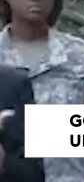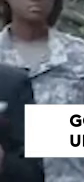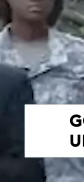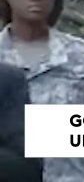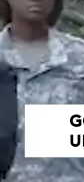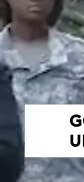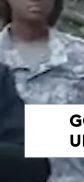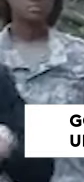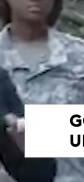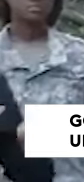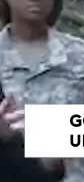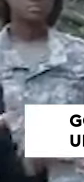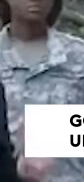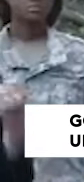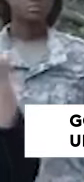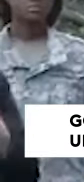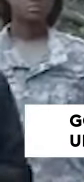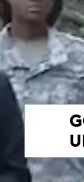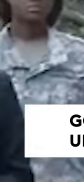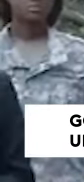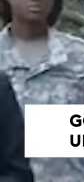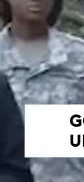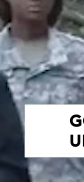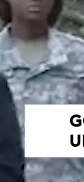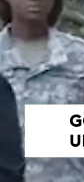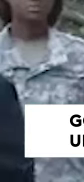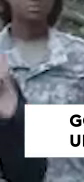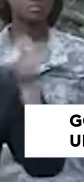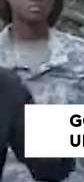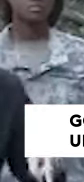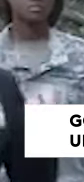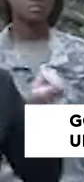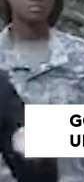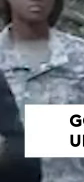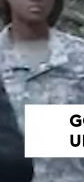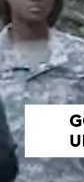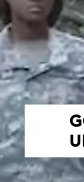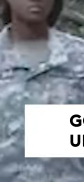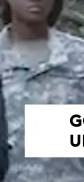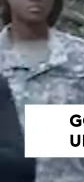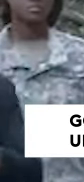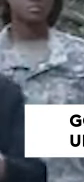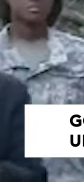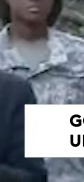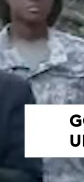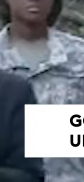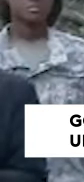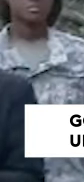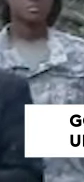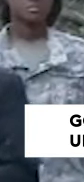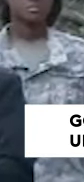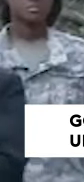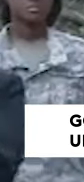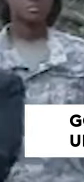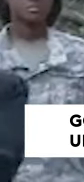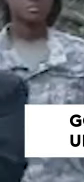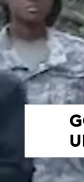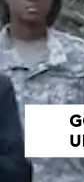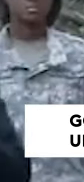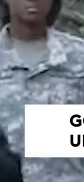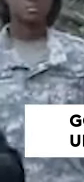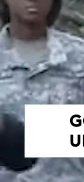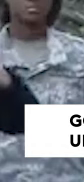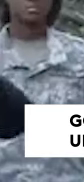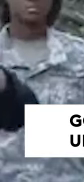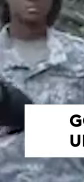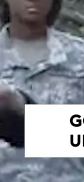headed this way. You're going to begin seeing them working. Some of our priorities, one is to make sure all the bridges are safe and passable. We've inspected most